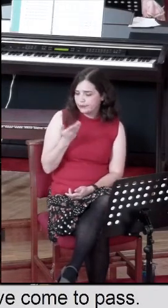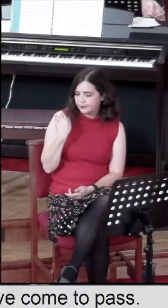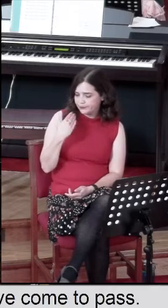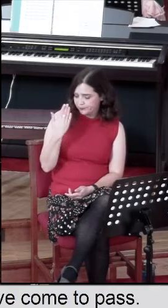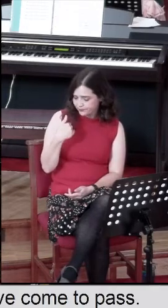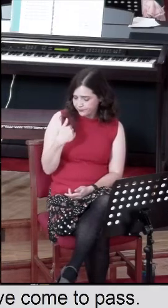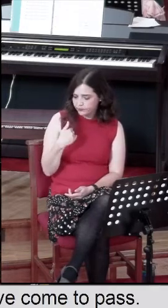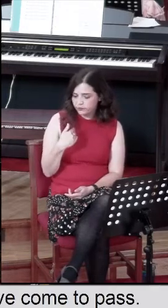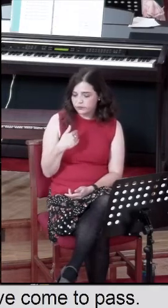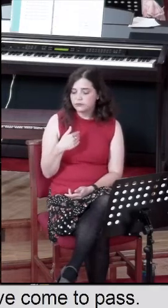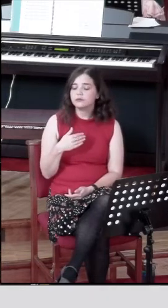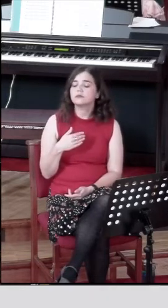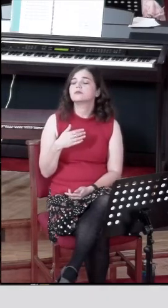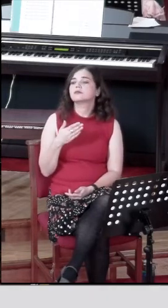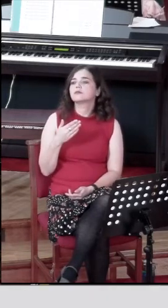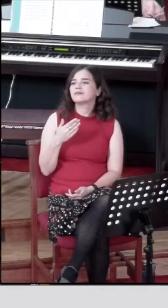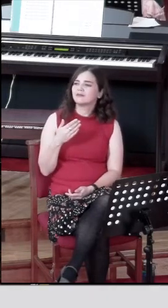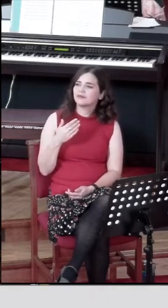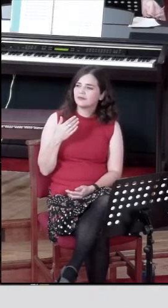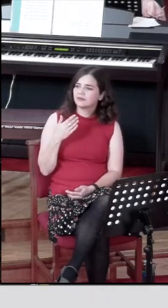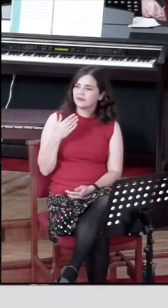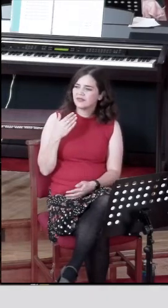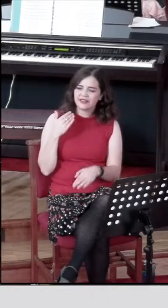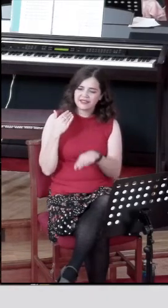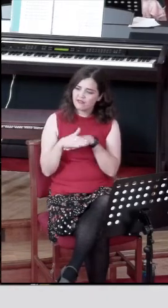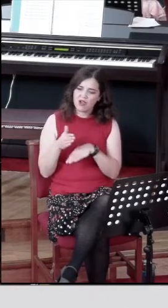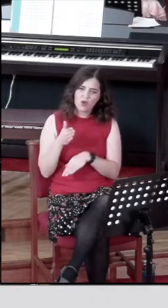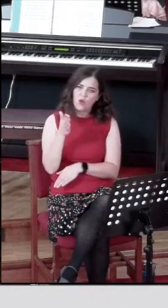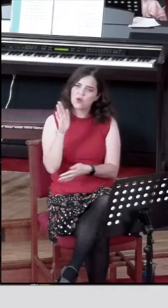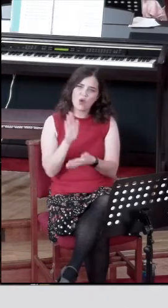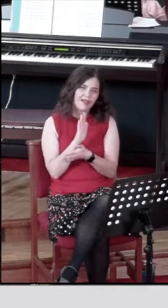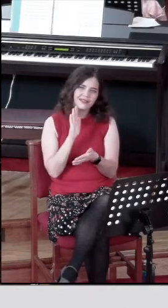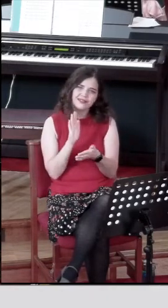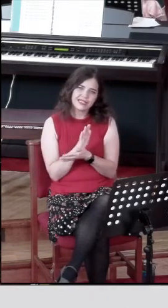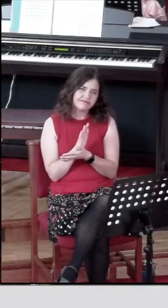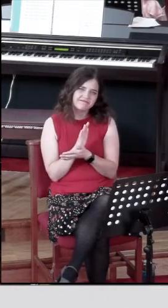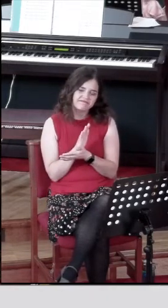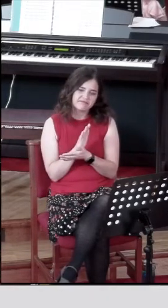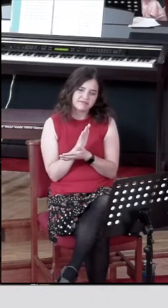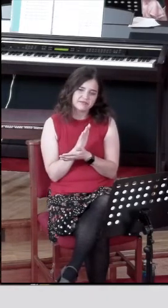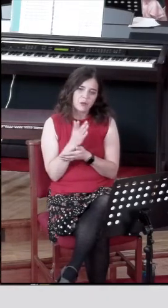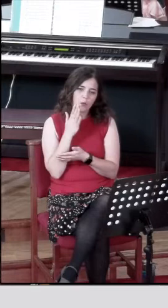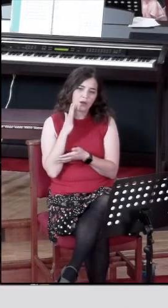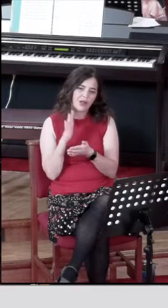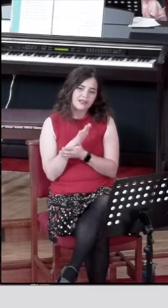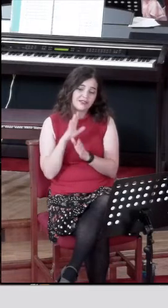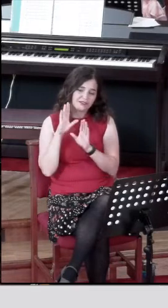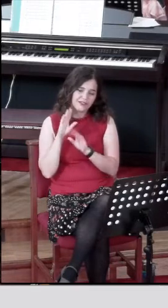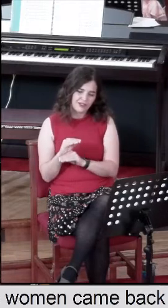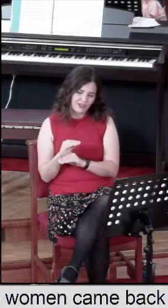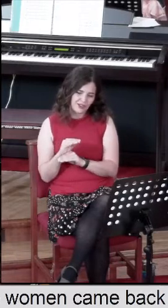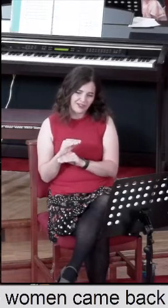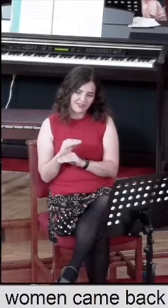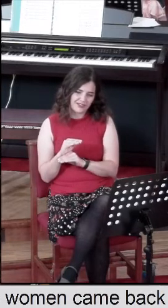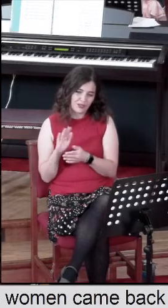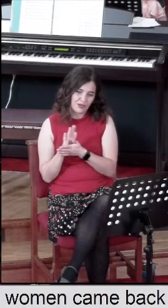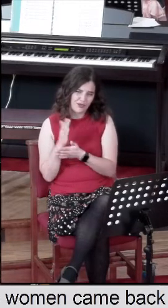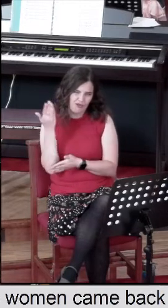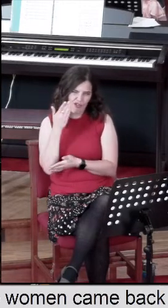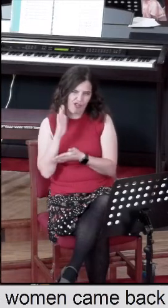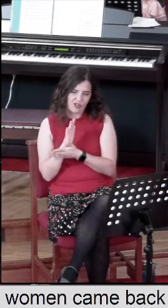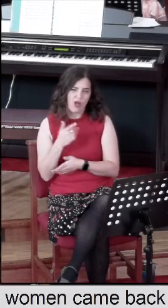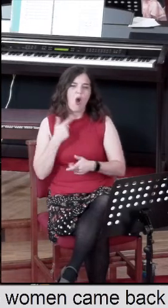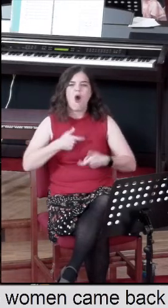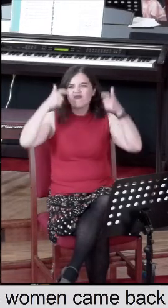be, and he never really went on holiday. But after the holidays, he used to come and he used to tell everybody at school, I went to Florida for